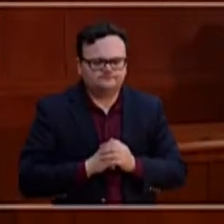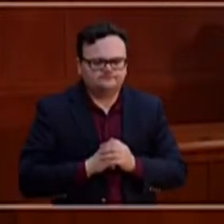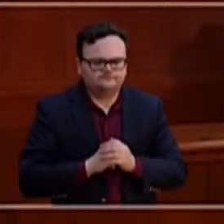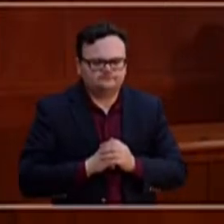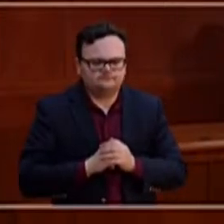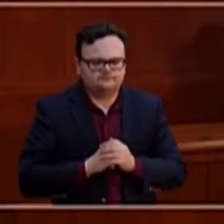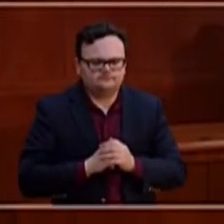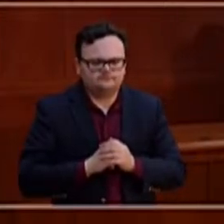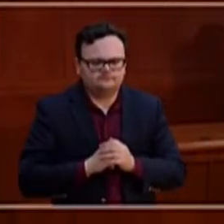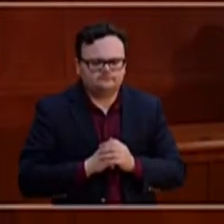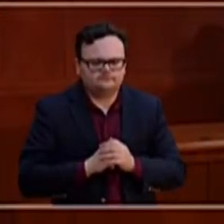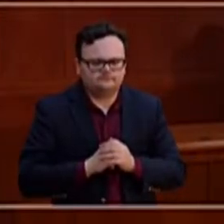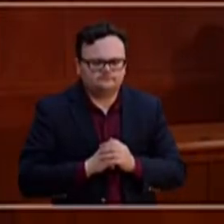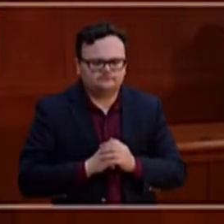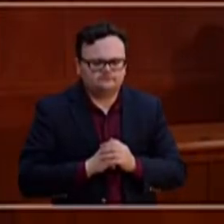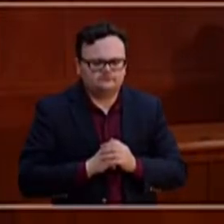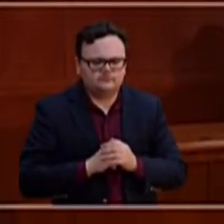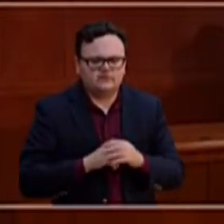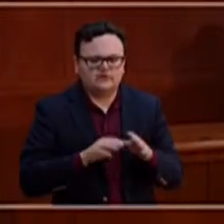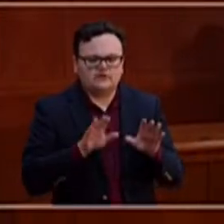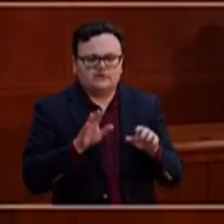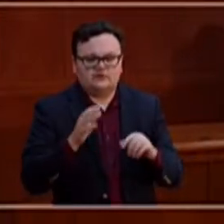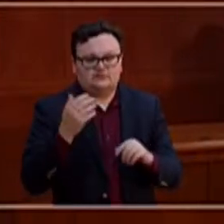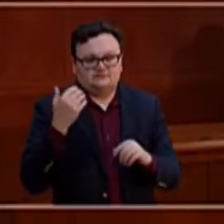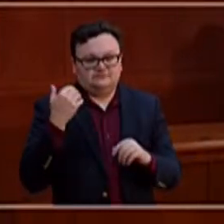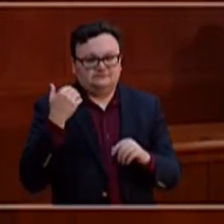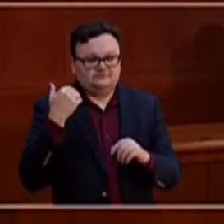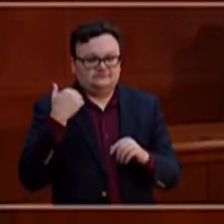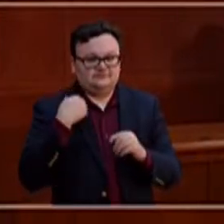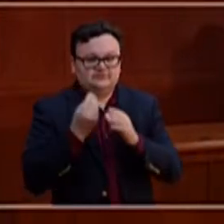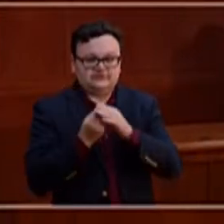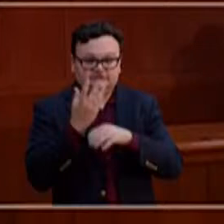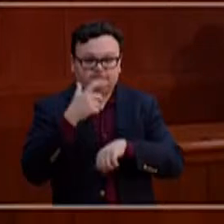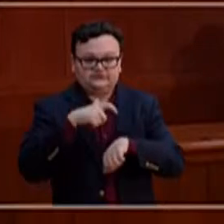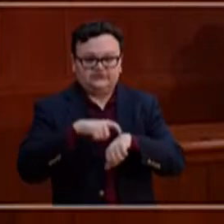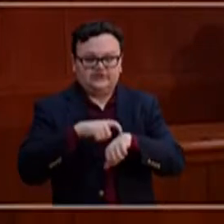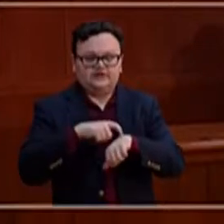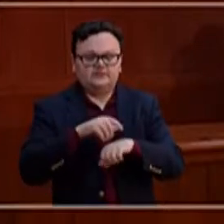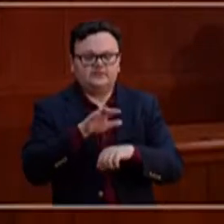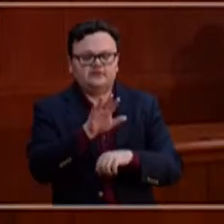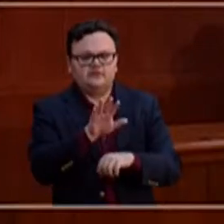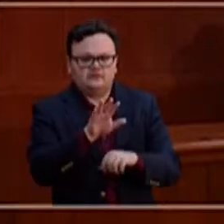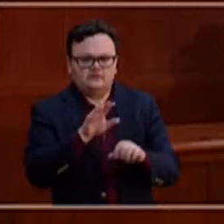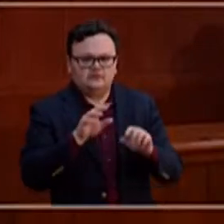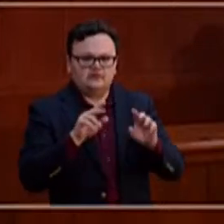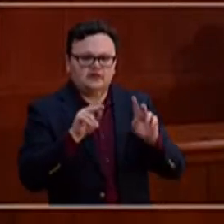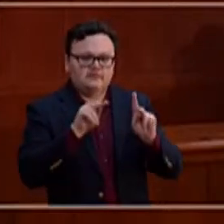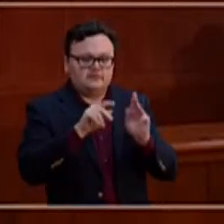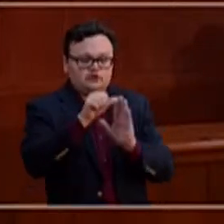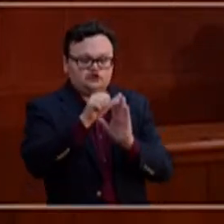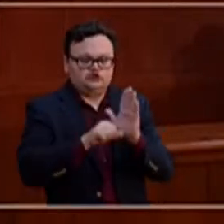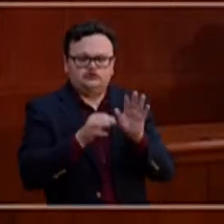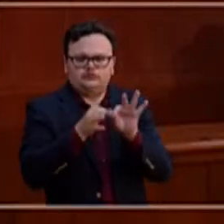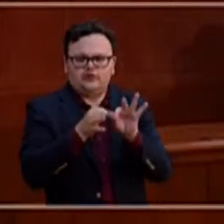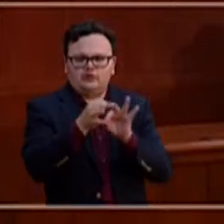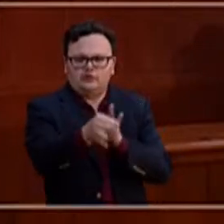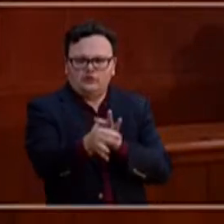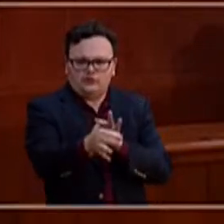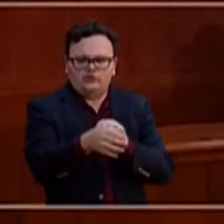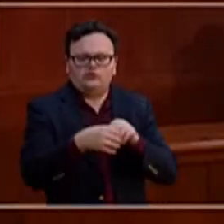early on bring down elective procedures. And when people talk about elective, they tend to think maybe plastic surgery or a